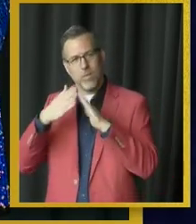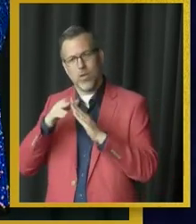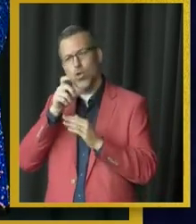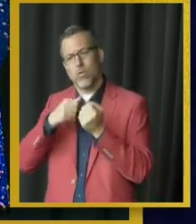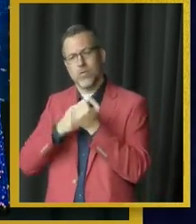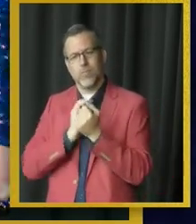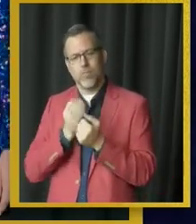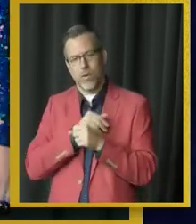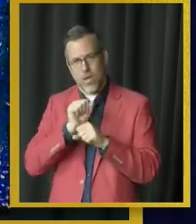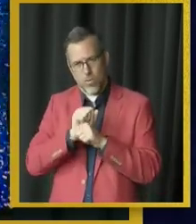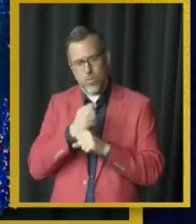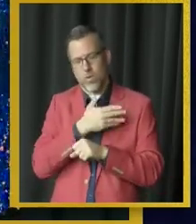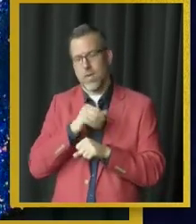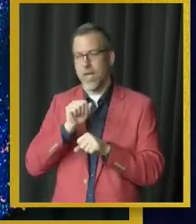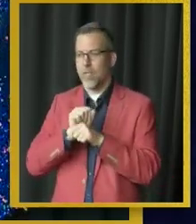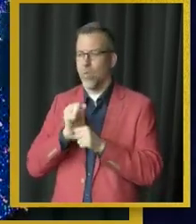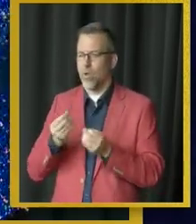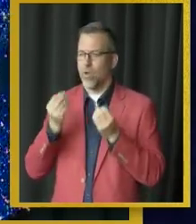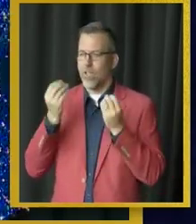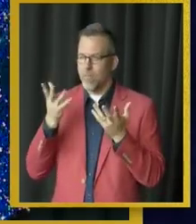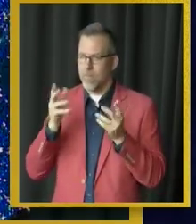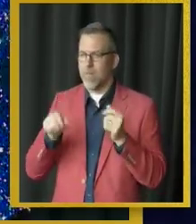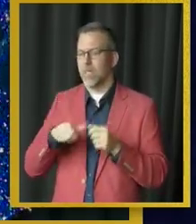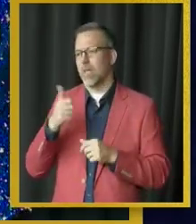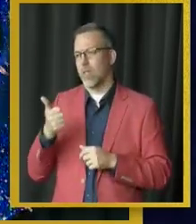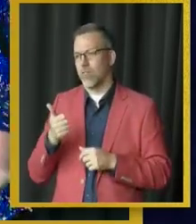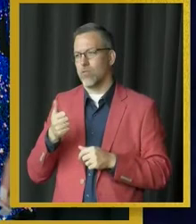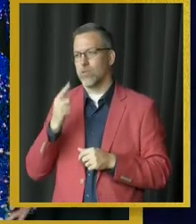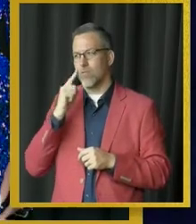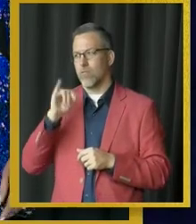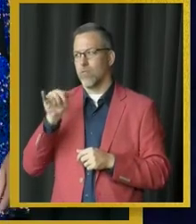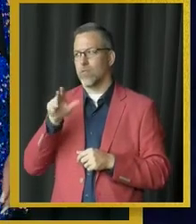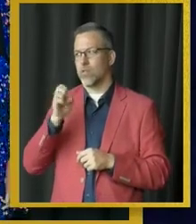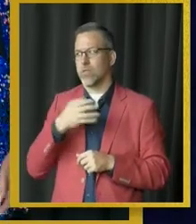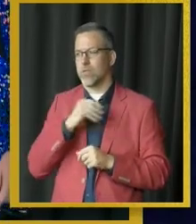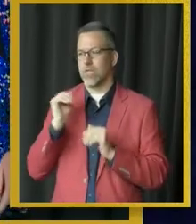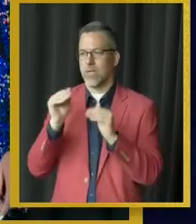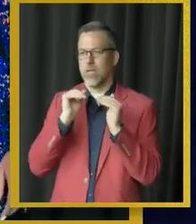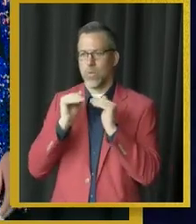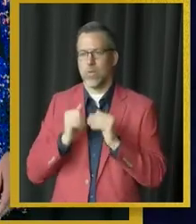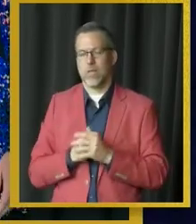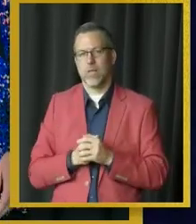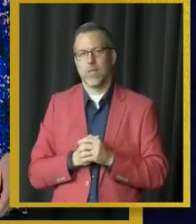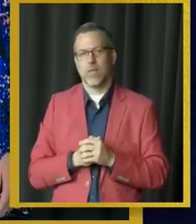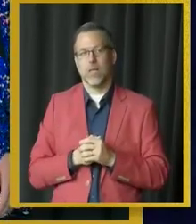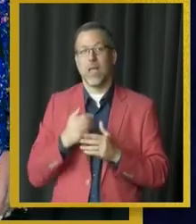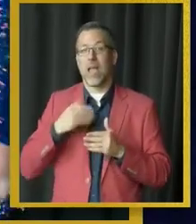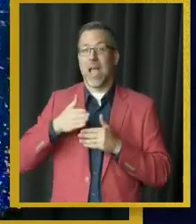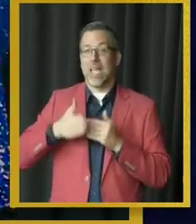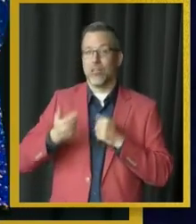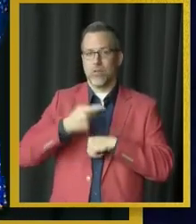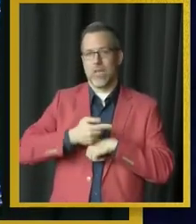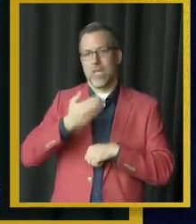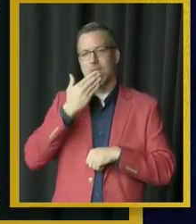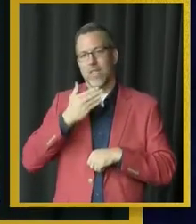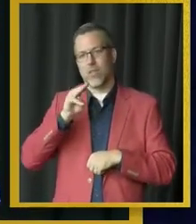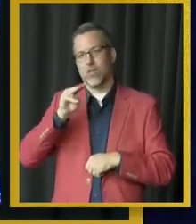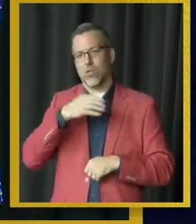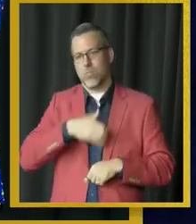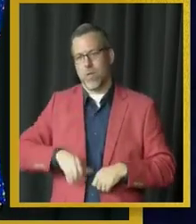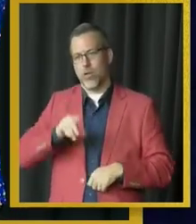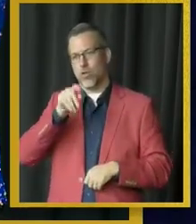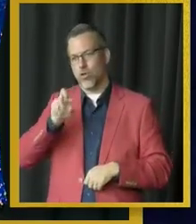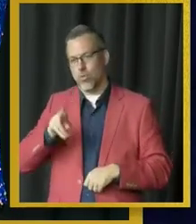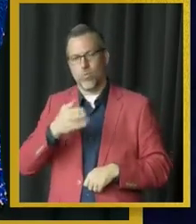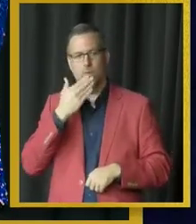work and the work of so many others in this movement for justice and equity. As I end today, I want to thank you, Mayor Cooper, and the